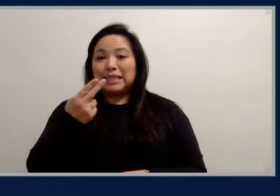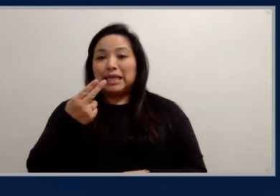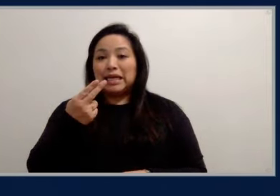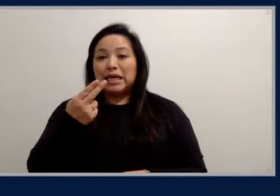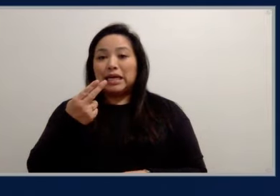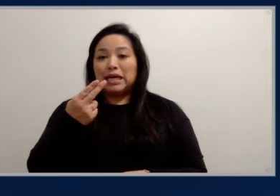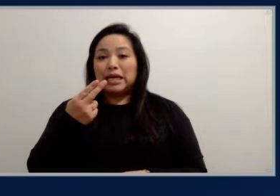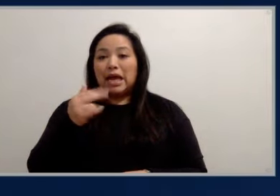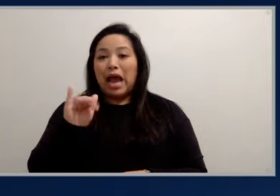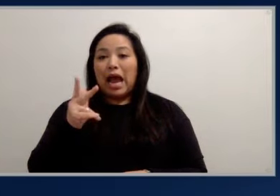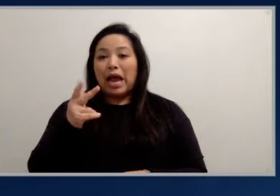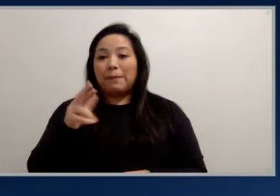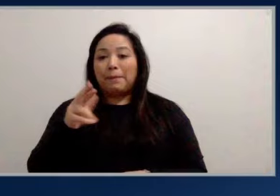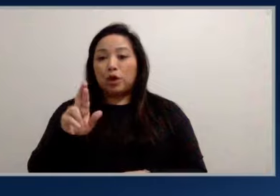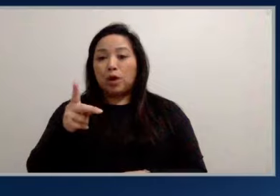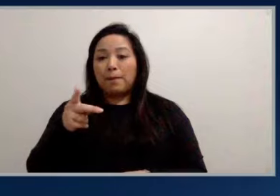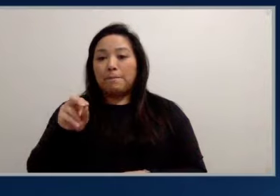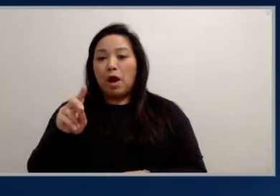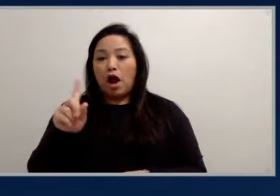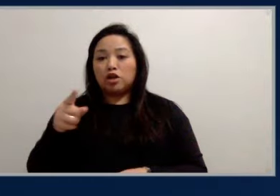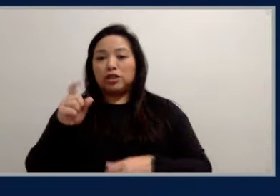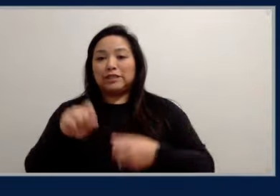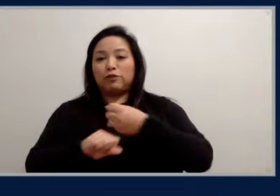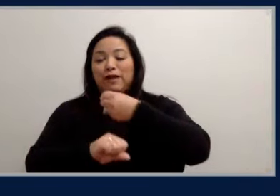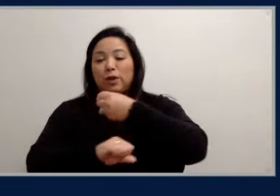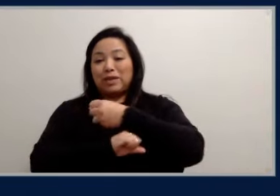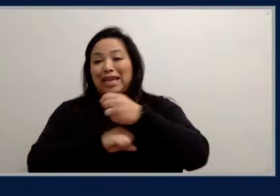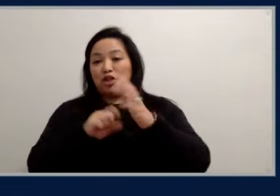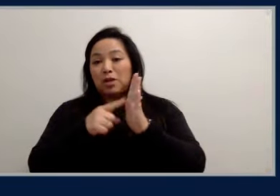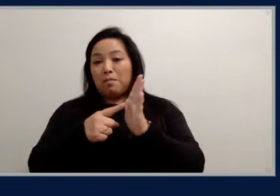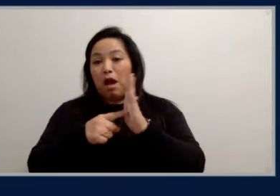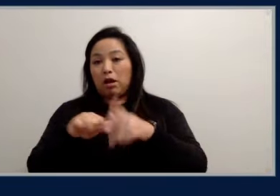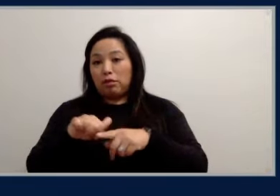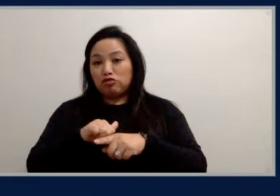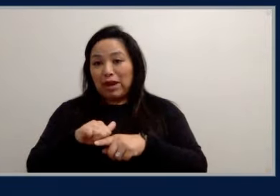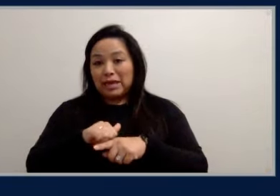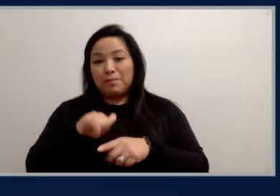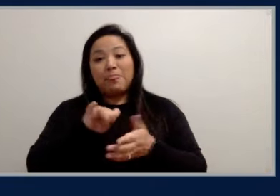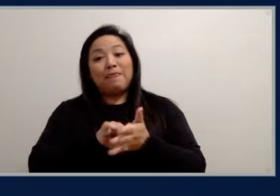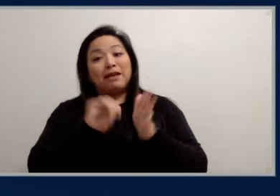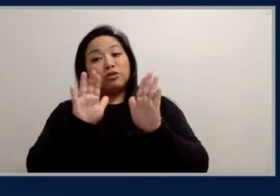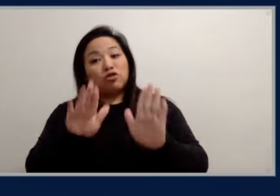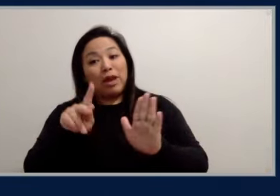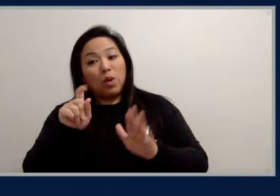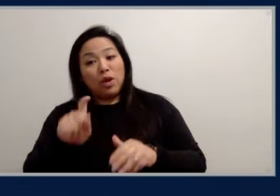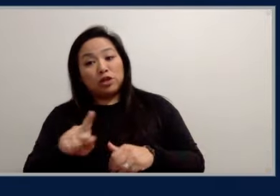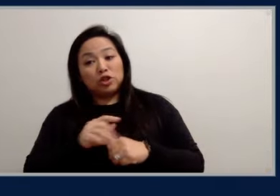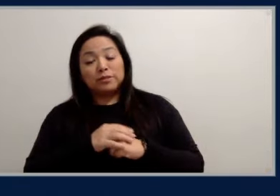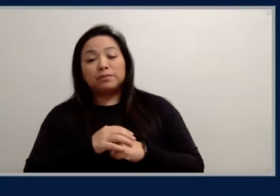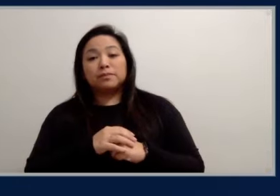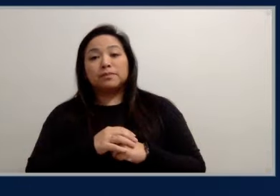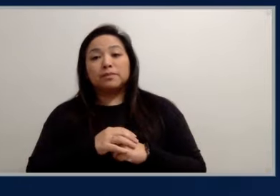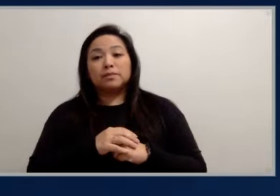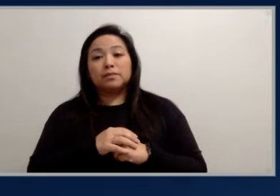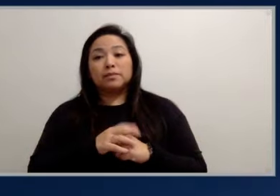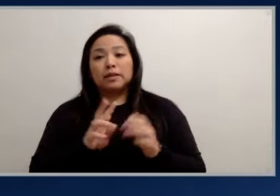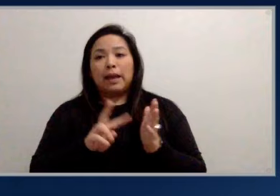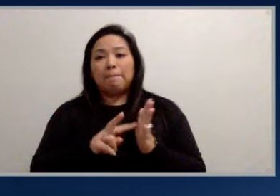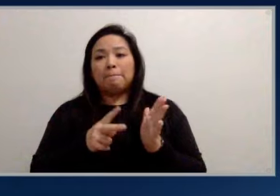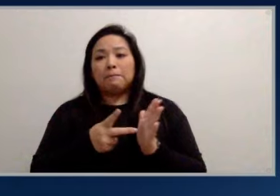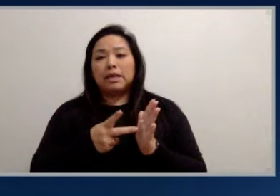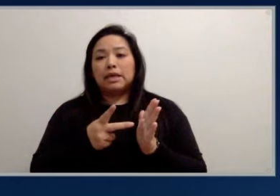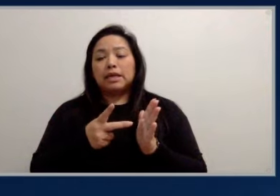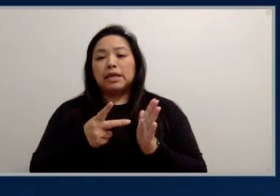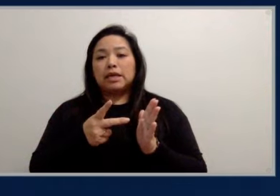HyperPod strictly for foundation model training? Yeah, that's a great question. I mean, it's a